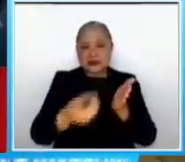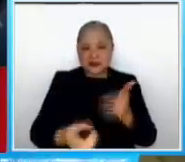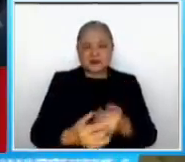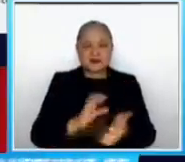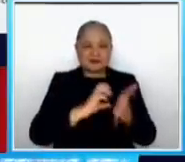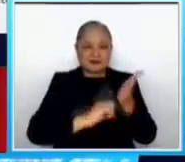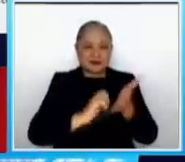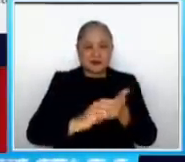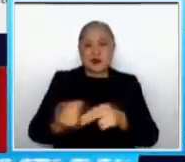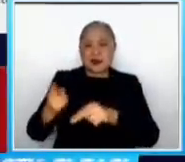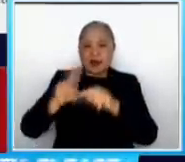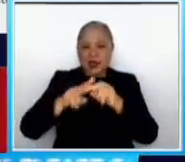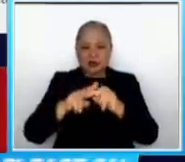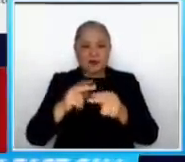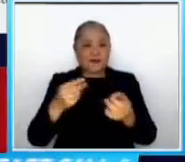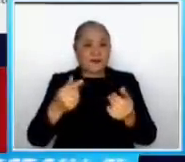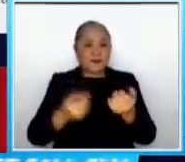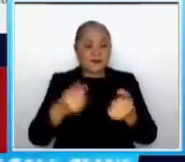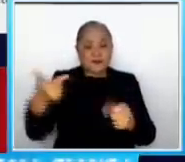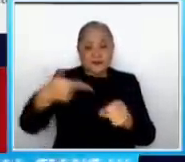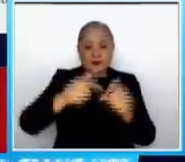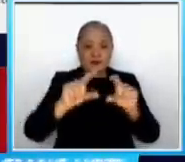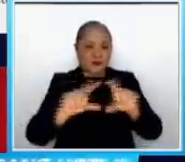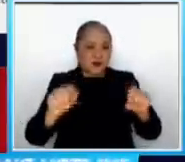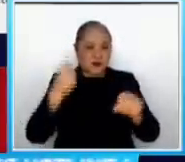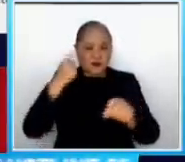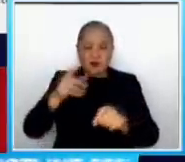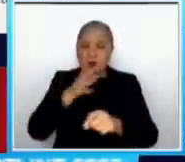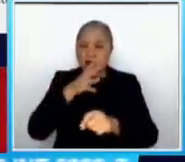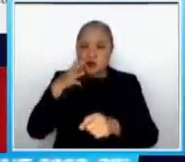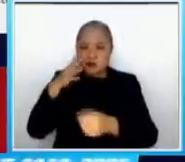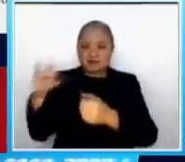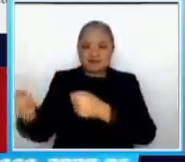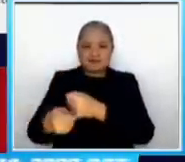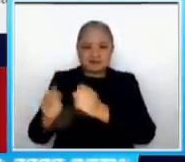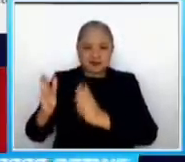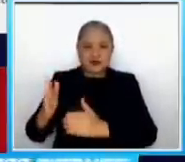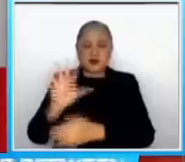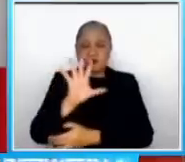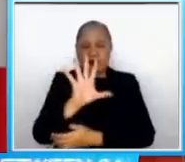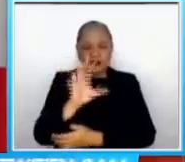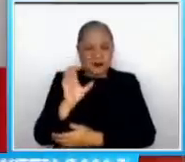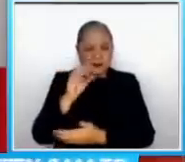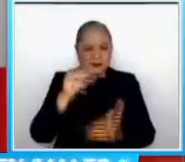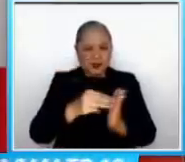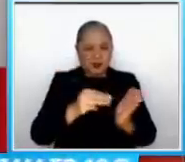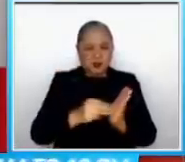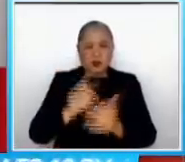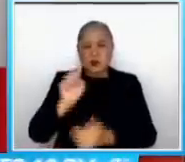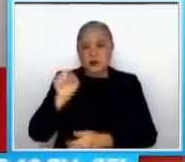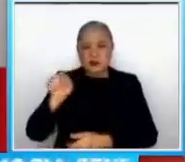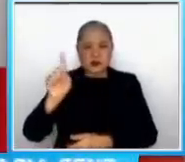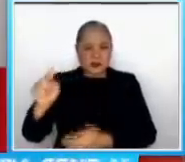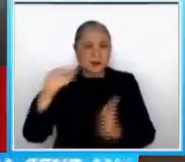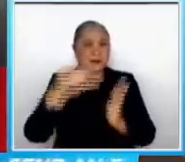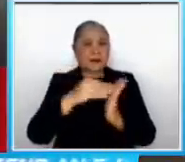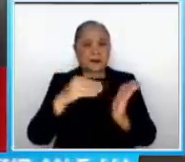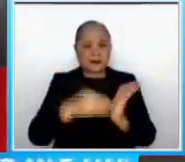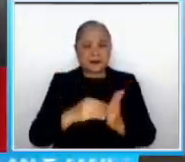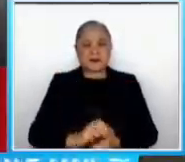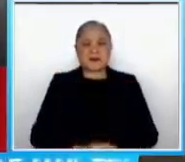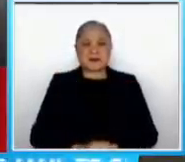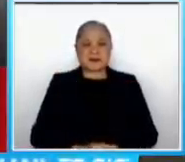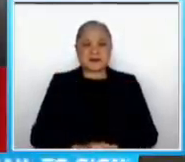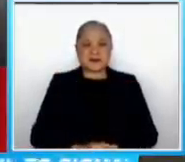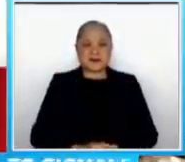vouchers for agricultural producers From 500 million to 1.1 billion Pero hindi lang ang transport agri